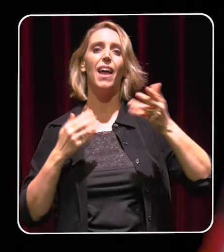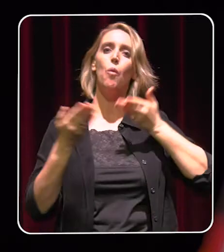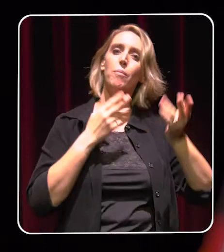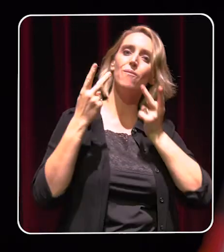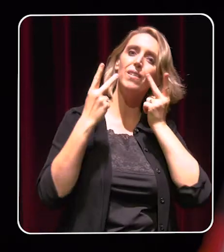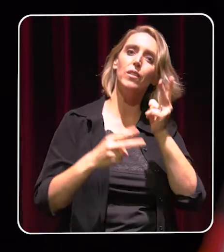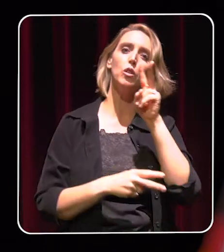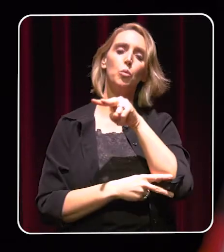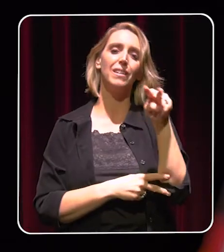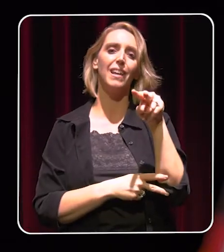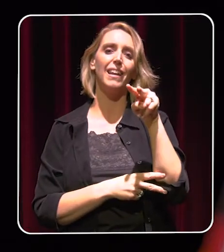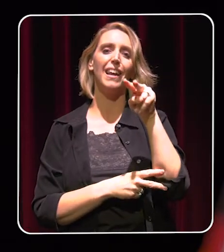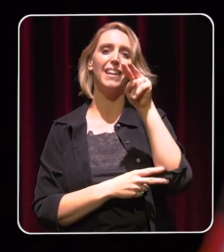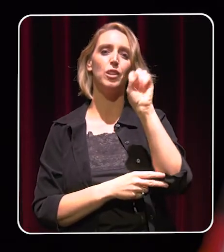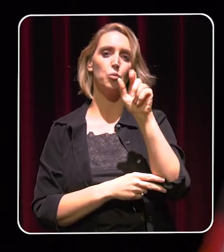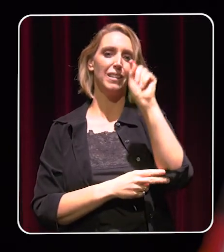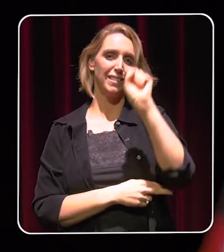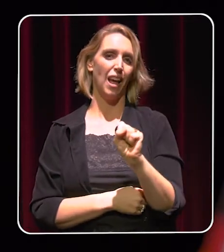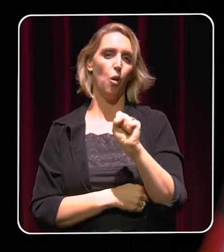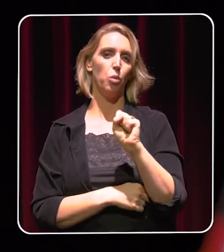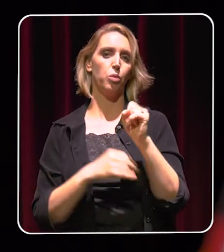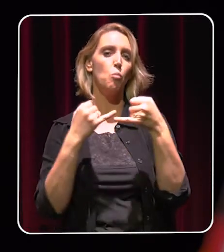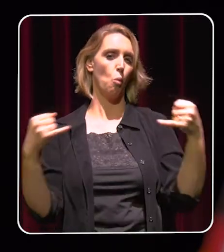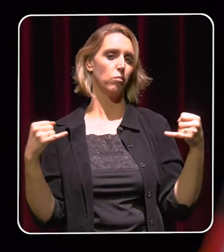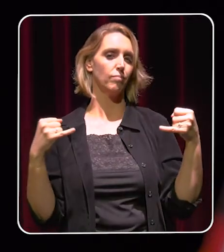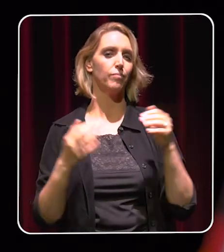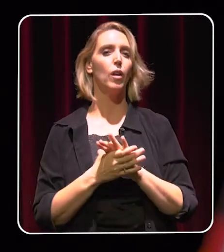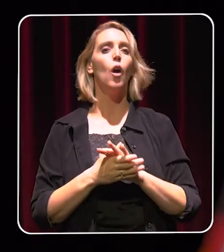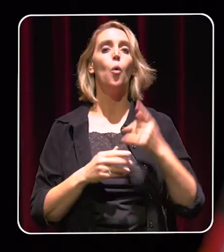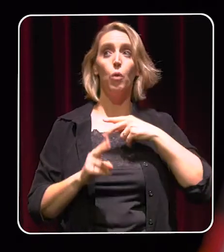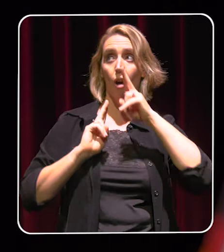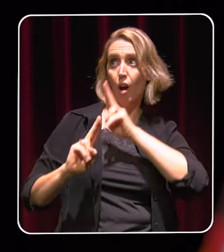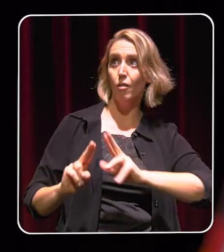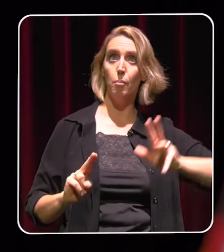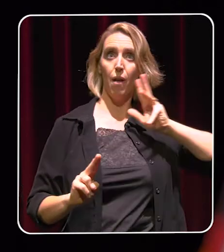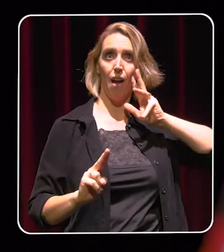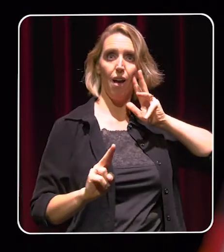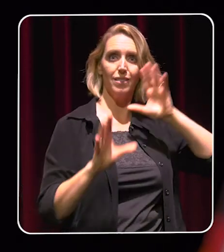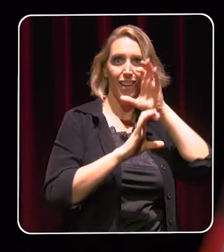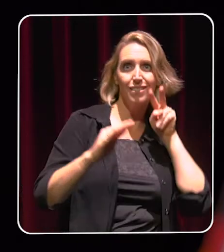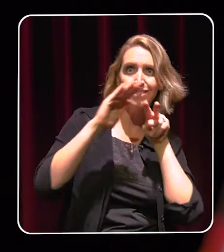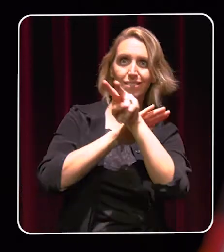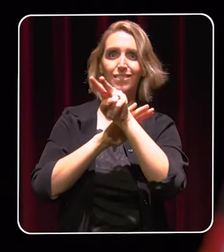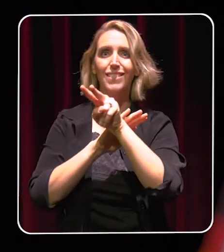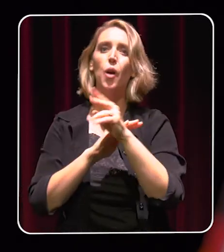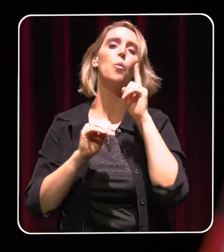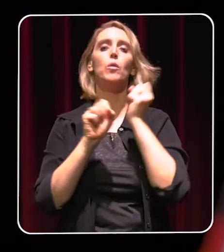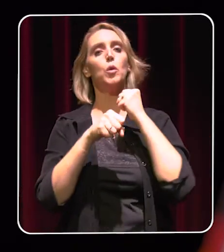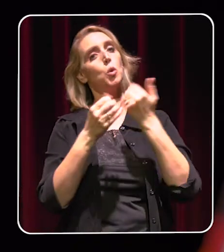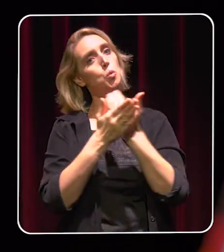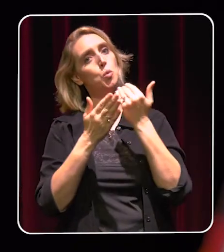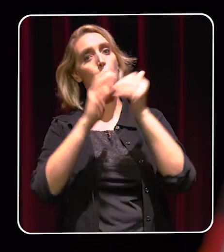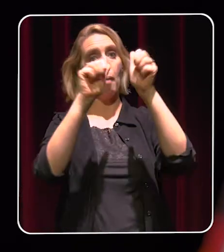historic 22nd Street South Corridor. And our work to honor our past while pursuing our future will continue with the creation